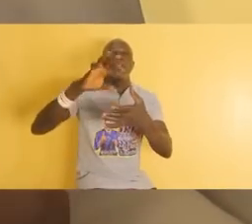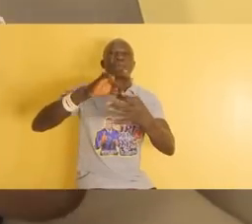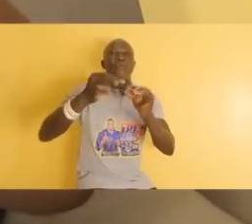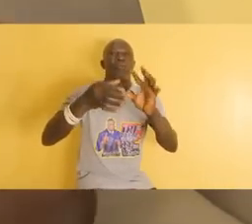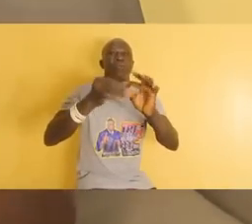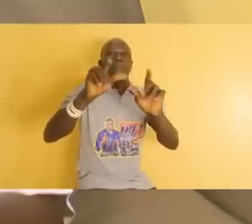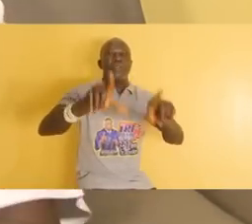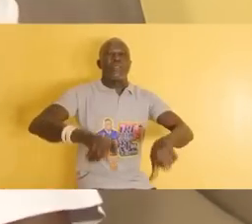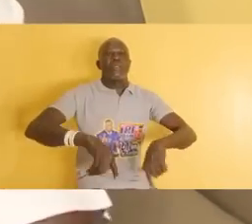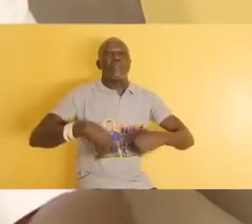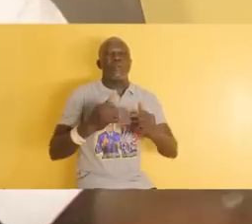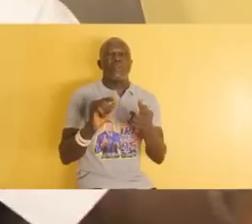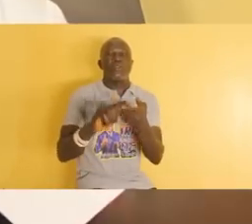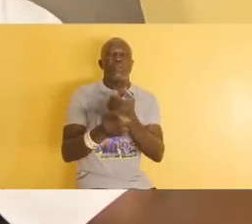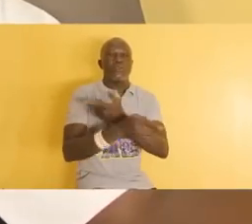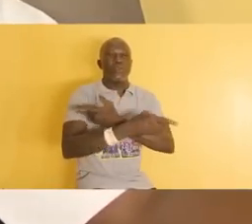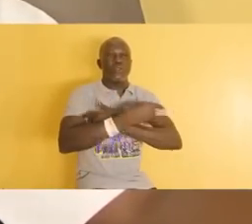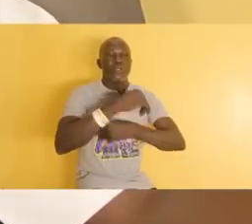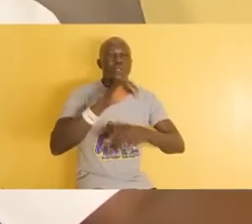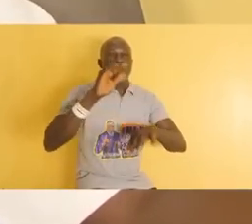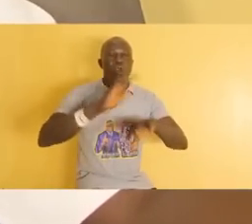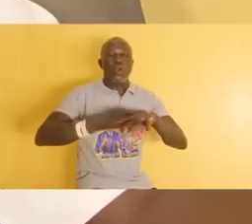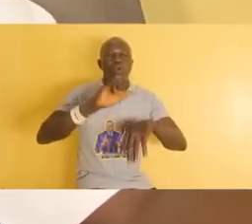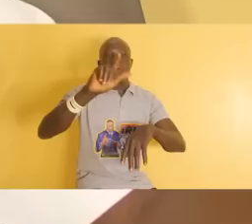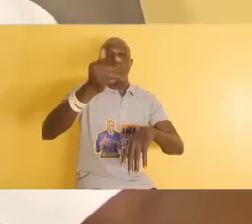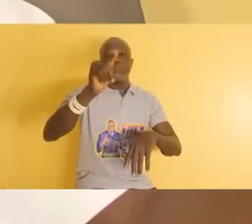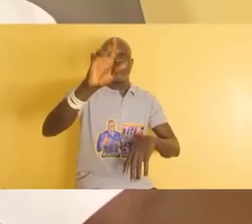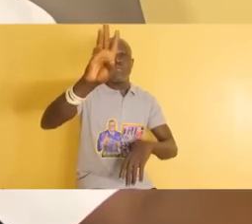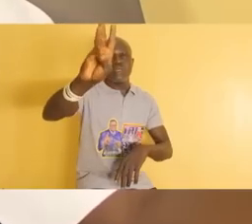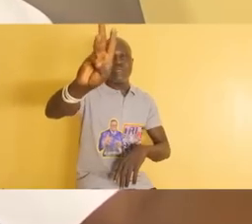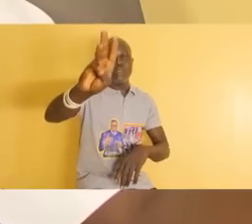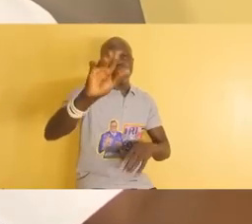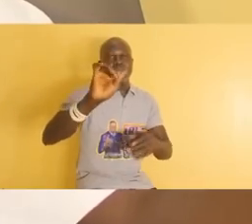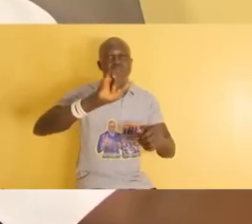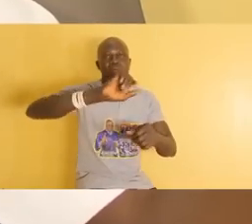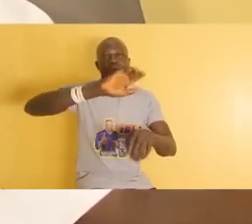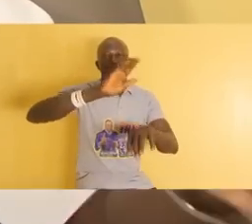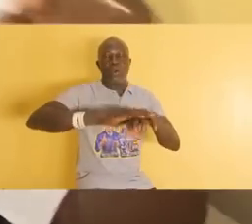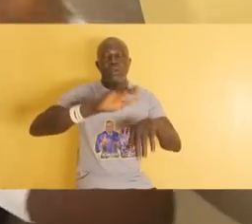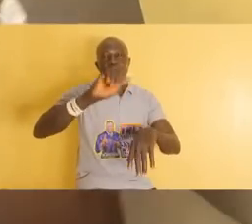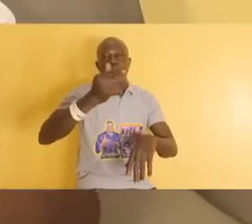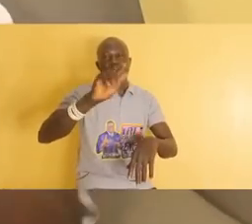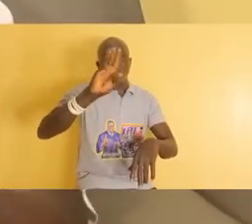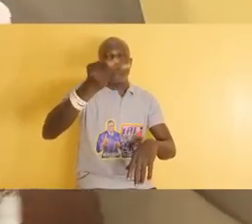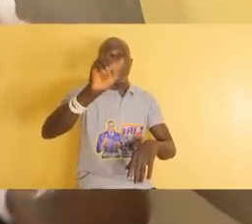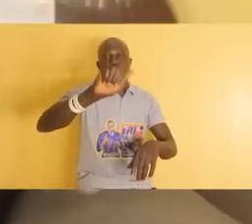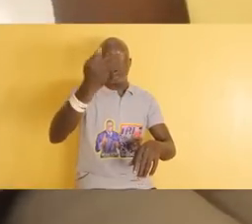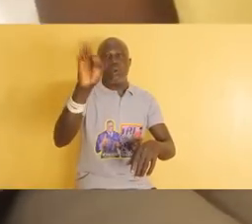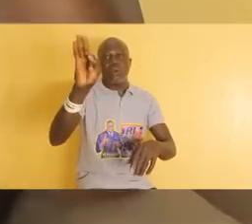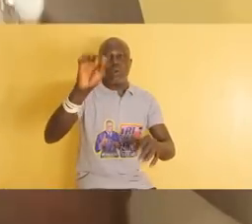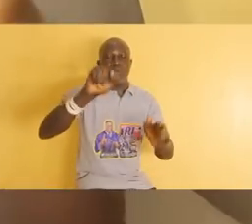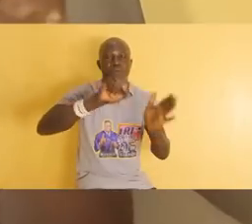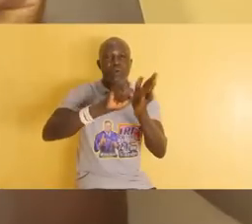what? And his spirit lives. You today. On the 26th. On the 26th. On the 26th. Of August.